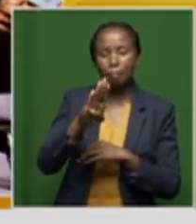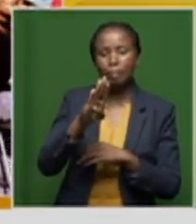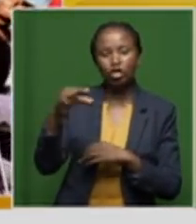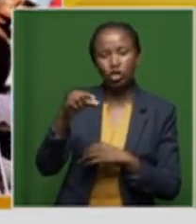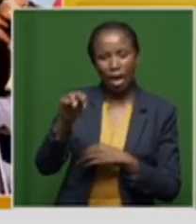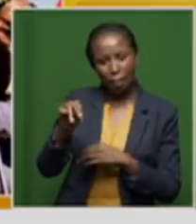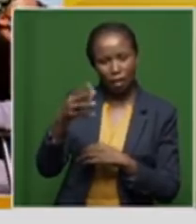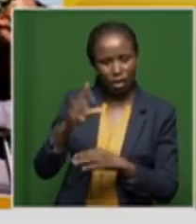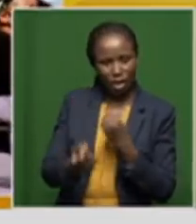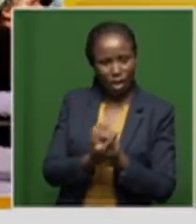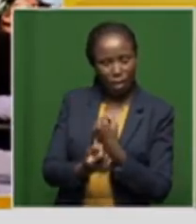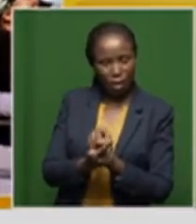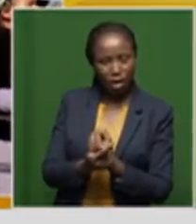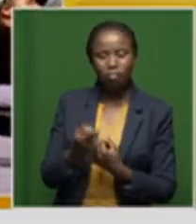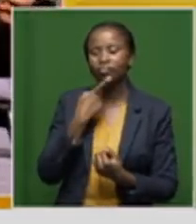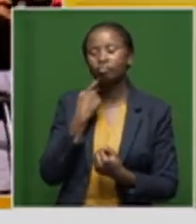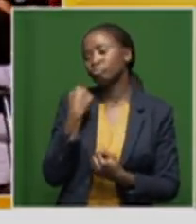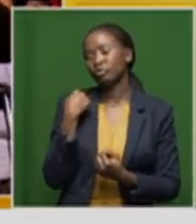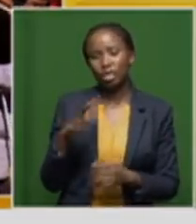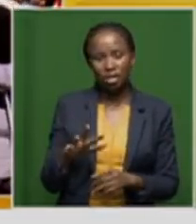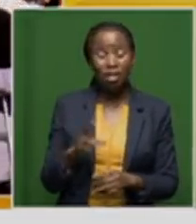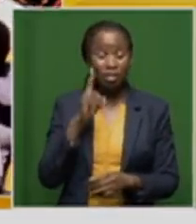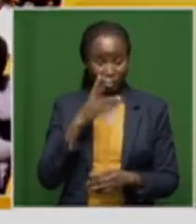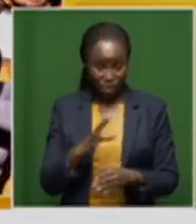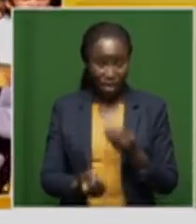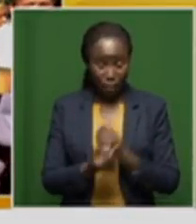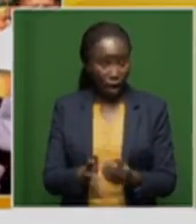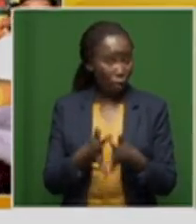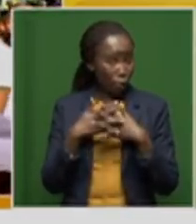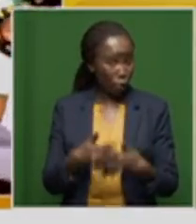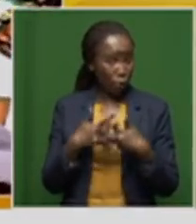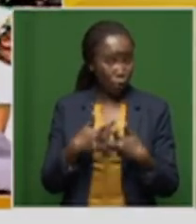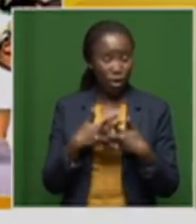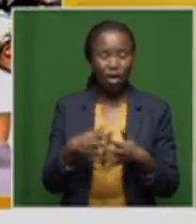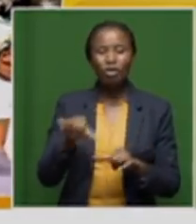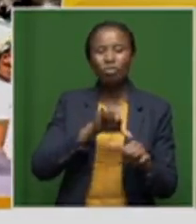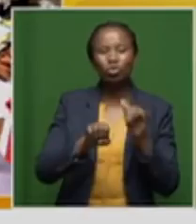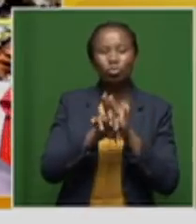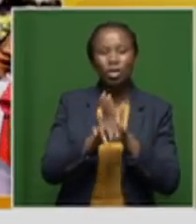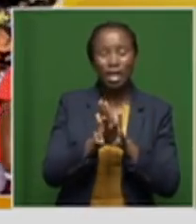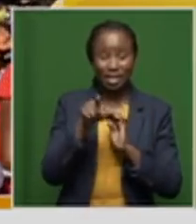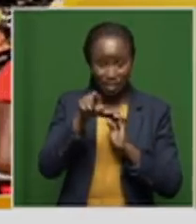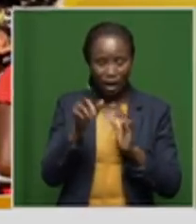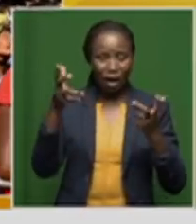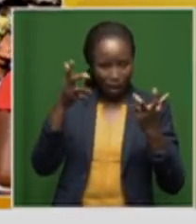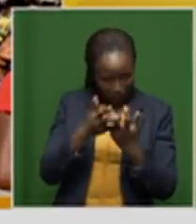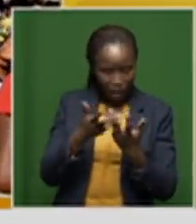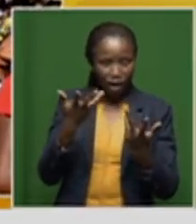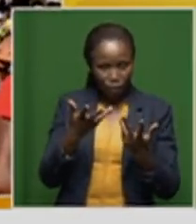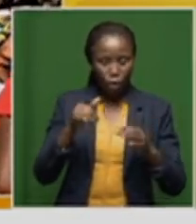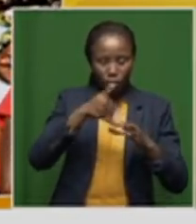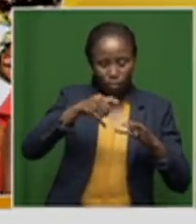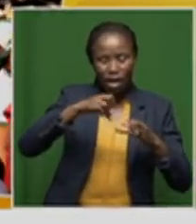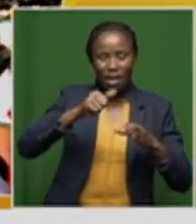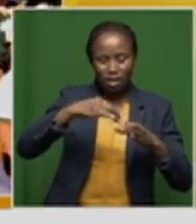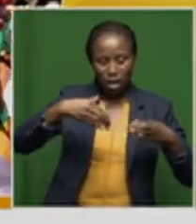been, conducted recently. The chaotic scenes that we have been seeing on social media speaks to the issue of the divisions within the